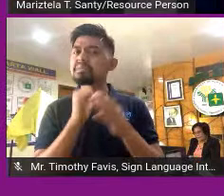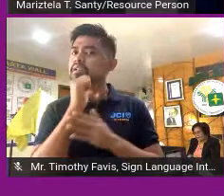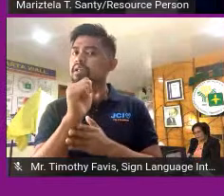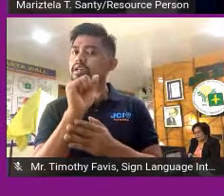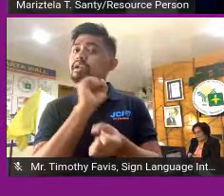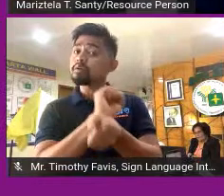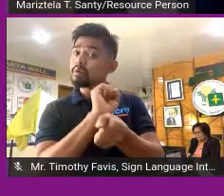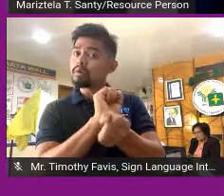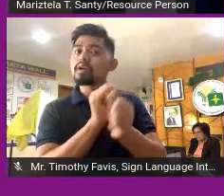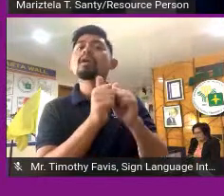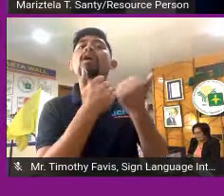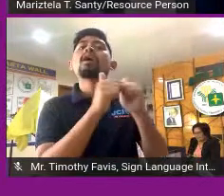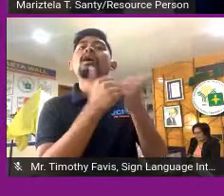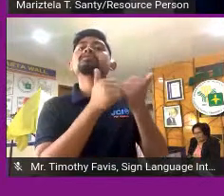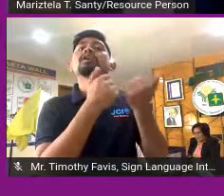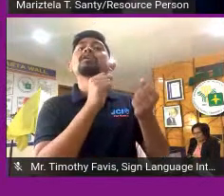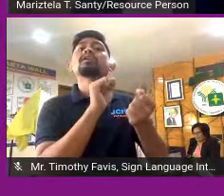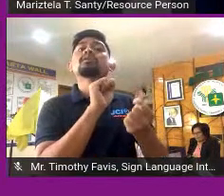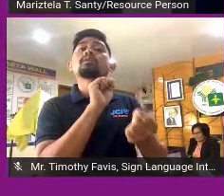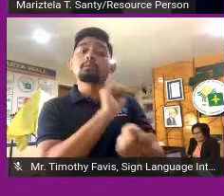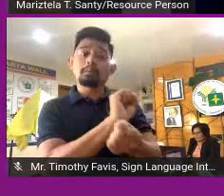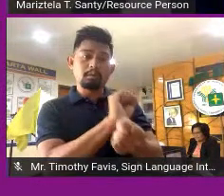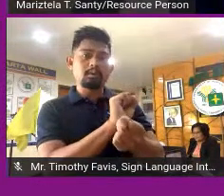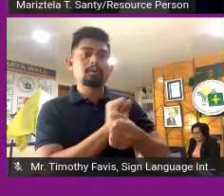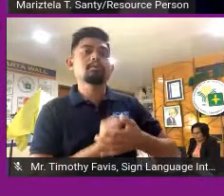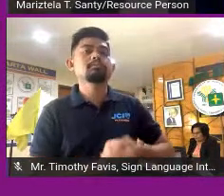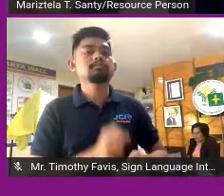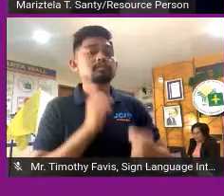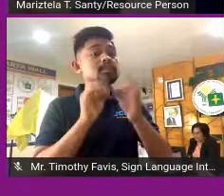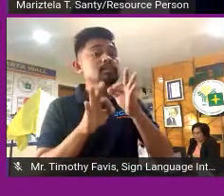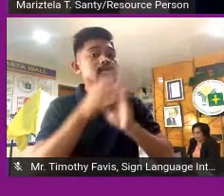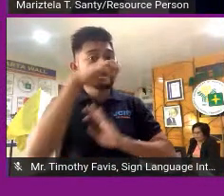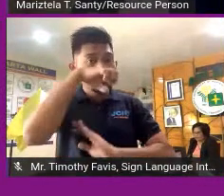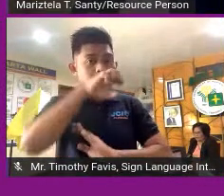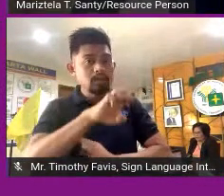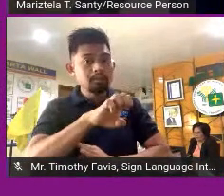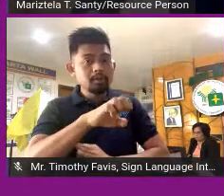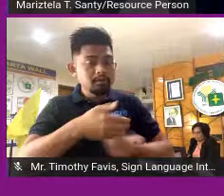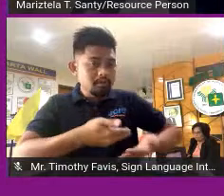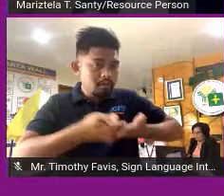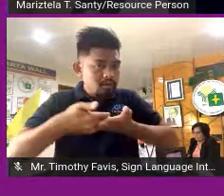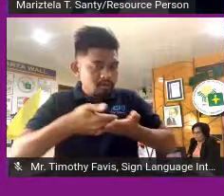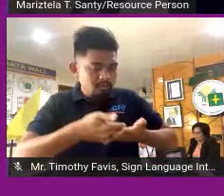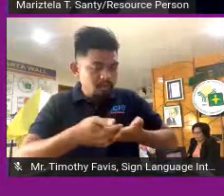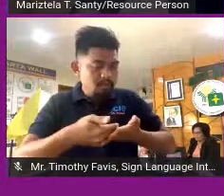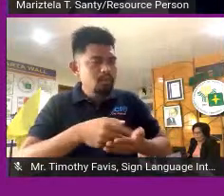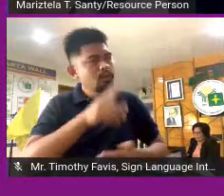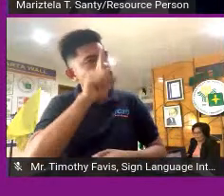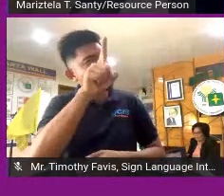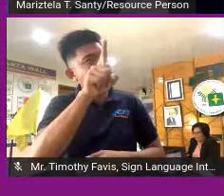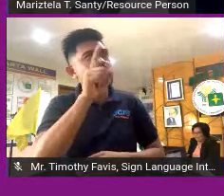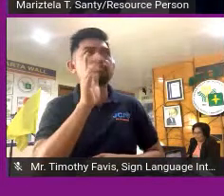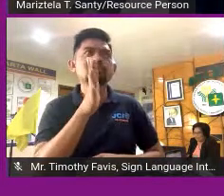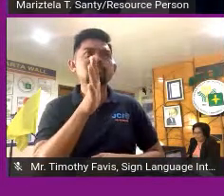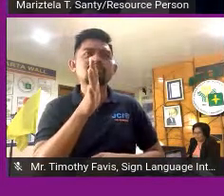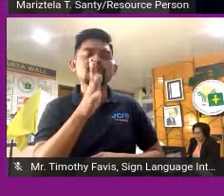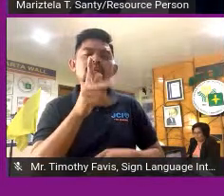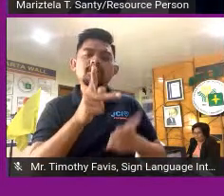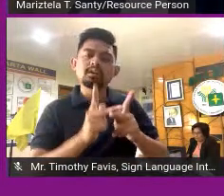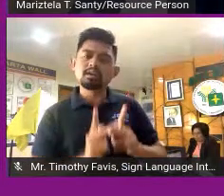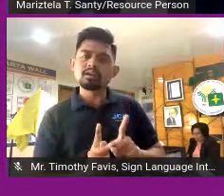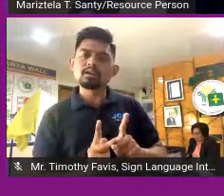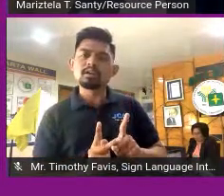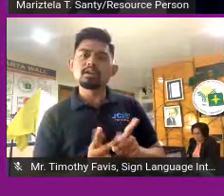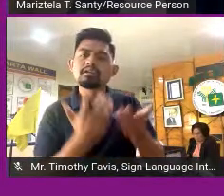Ito po. Basahin ko na lang. When the elephants are still small, weighing around 150 pounds, the gate tied up with a